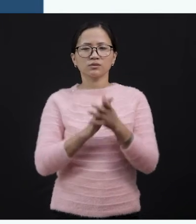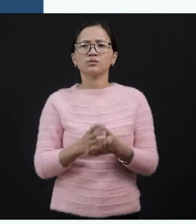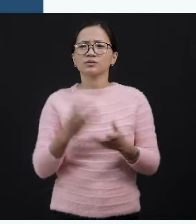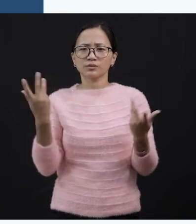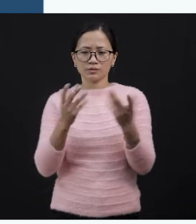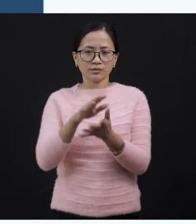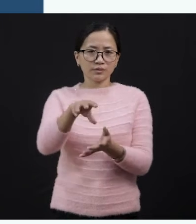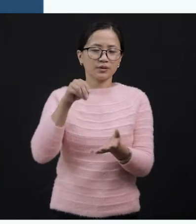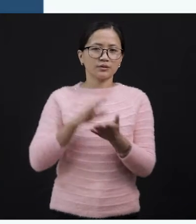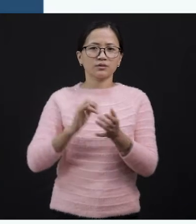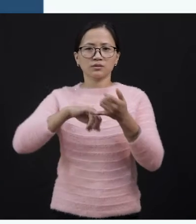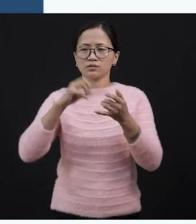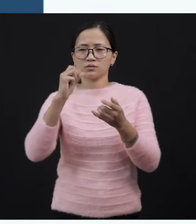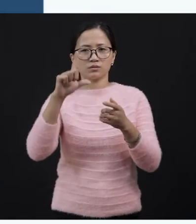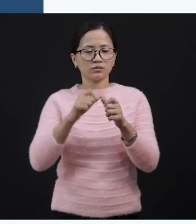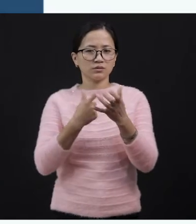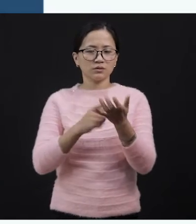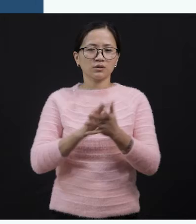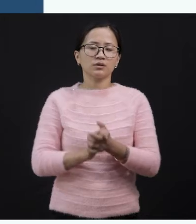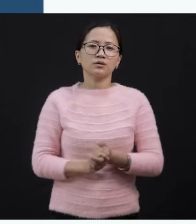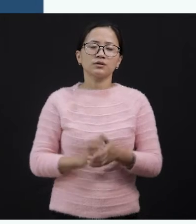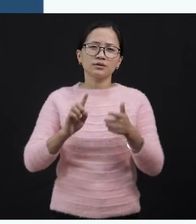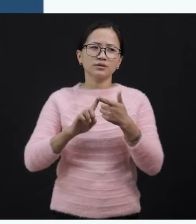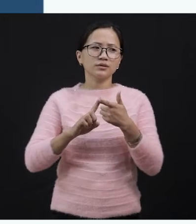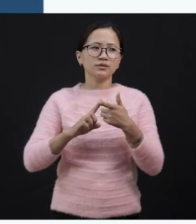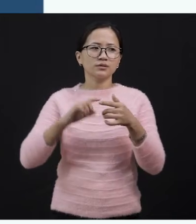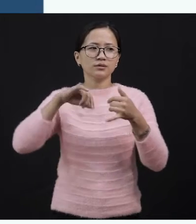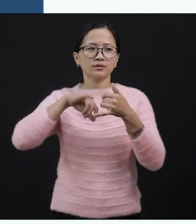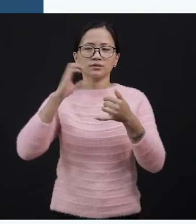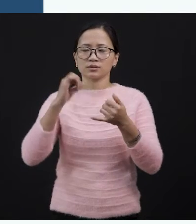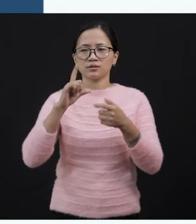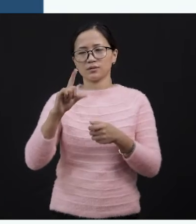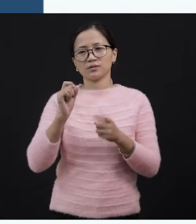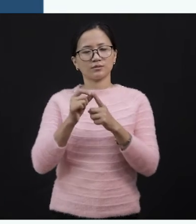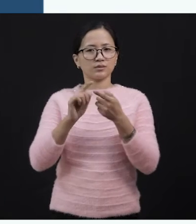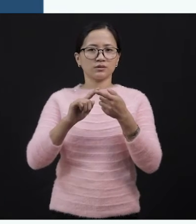eclipse? Let's discuss about the effects of solar eclipse.